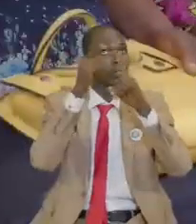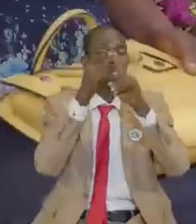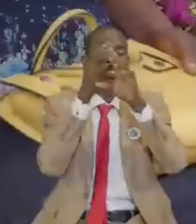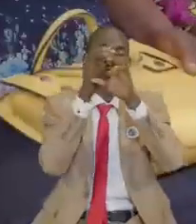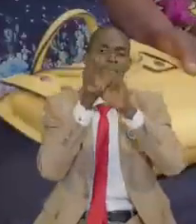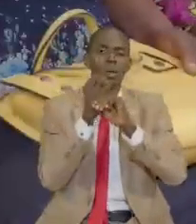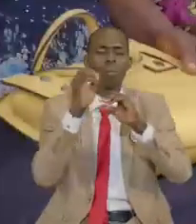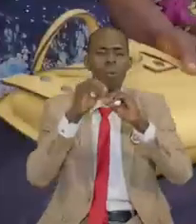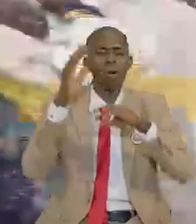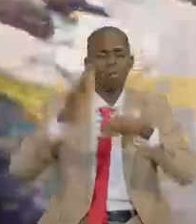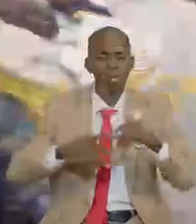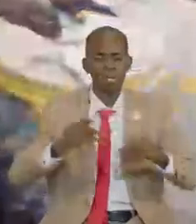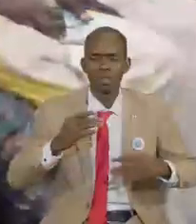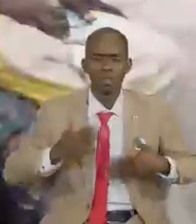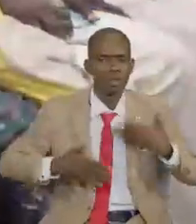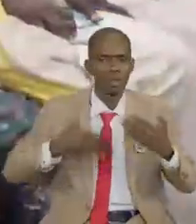of Jesus.